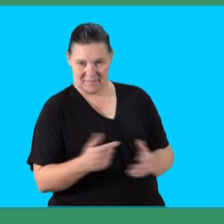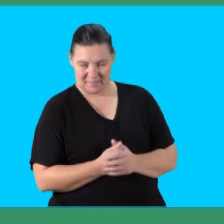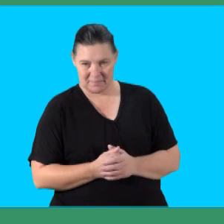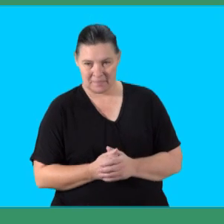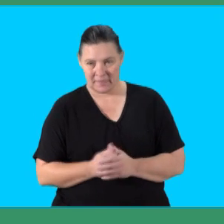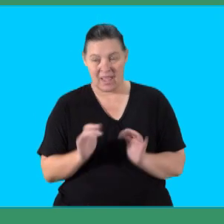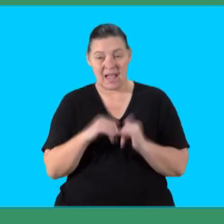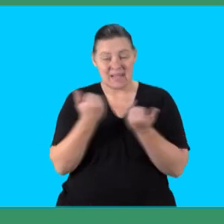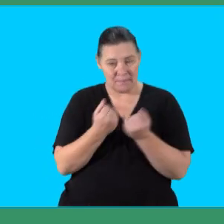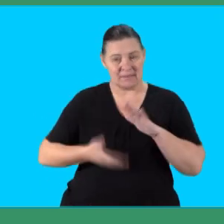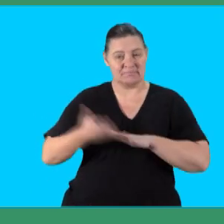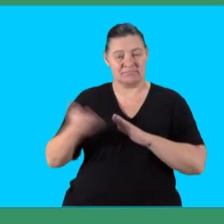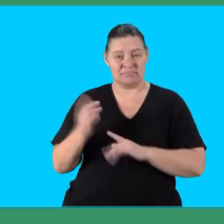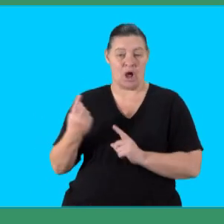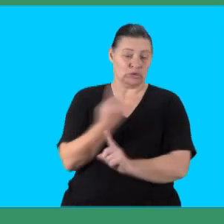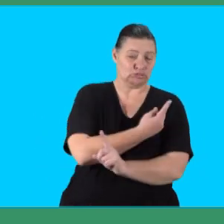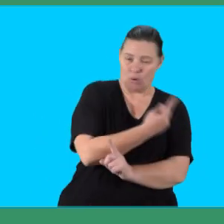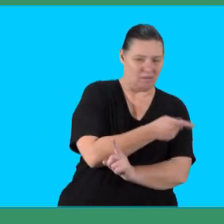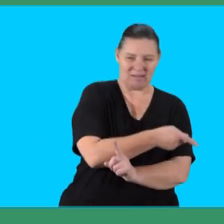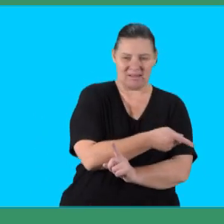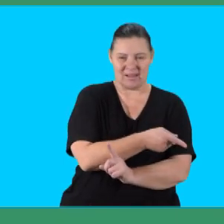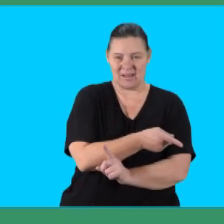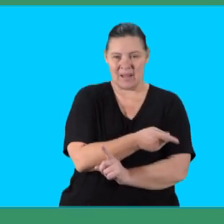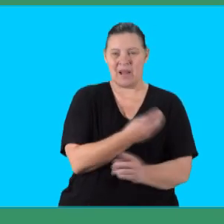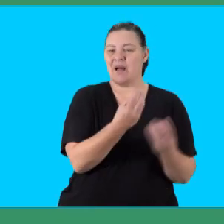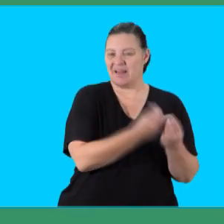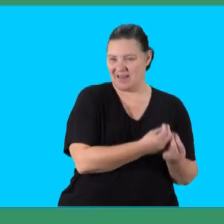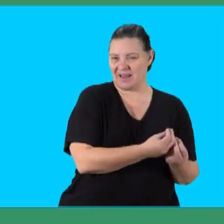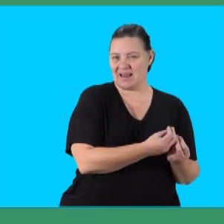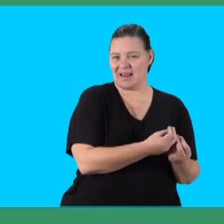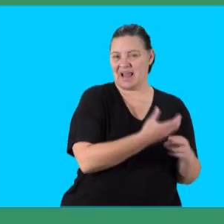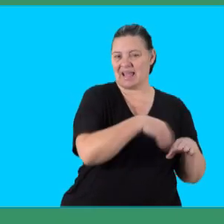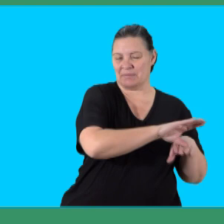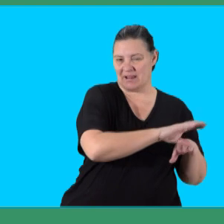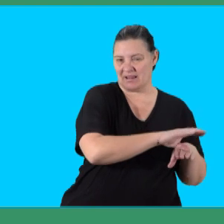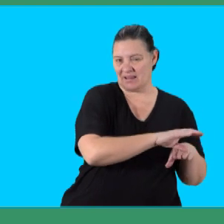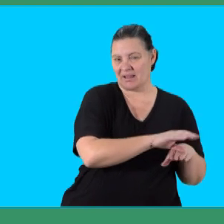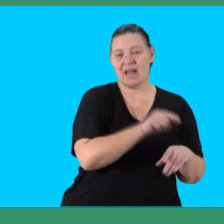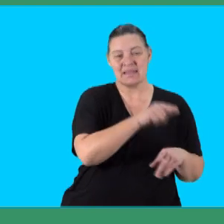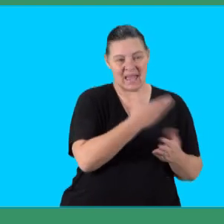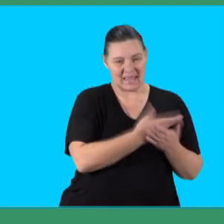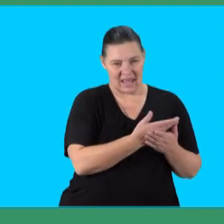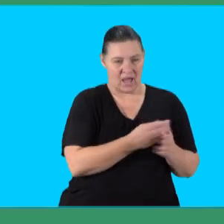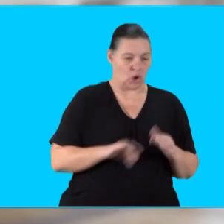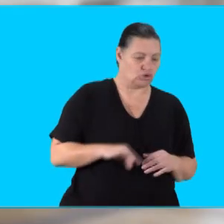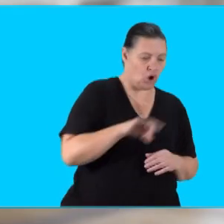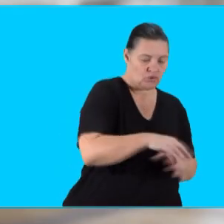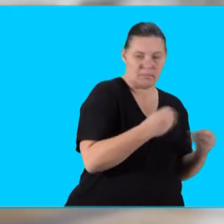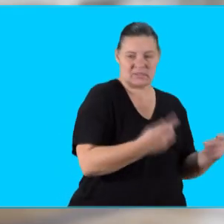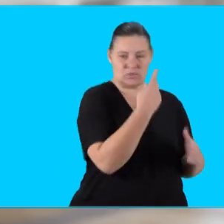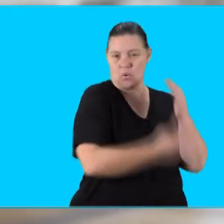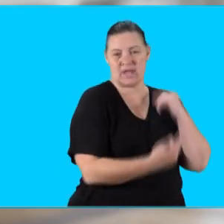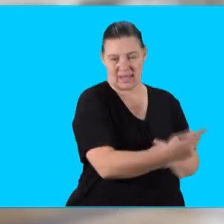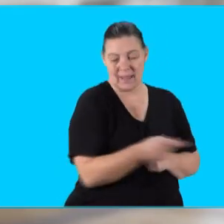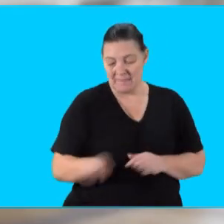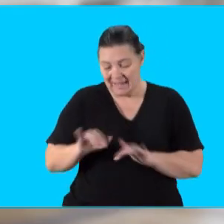a better cash flow than sole traders. Unlike sole traders, the owner is only limited to what they can contribute in the business. But with